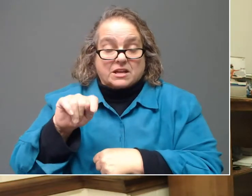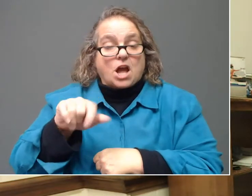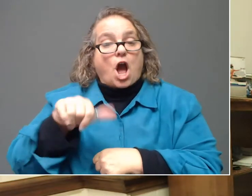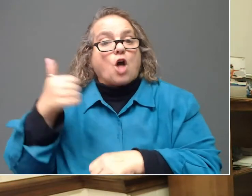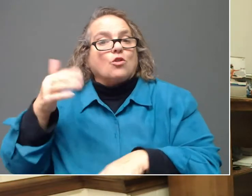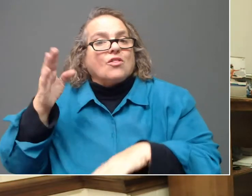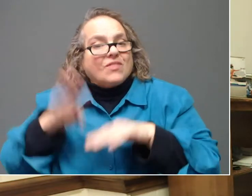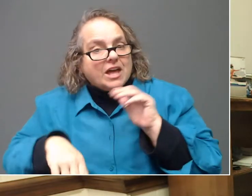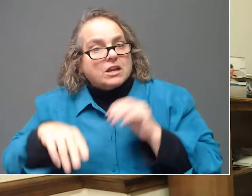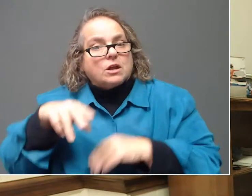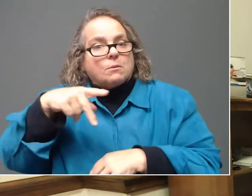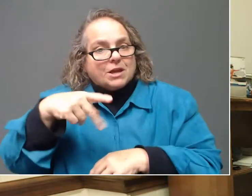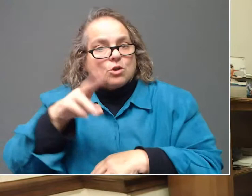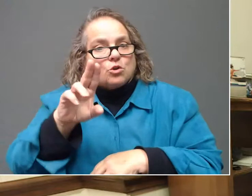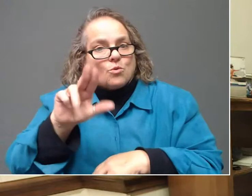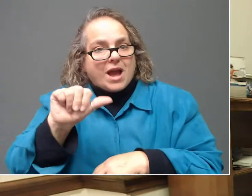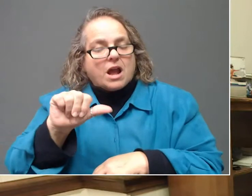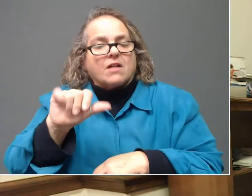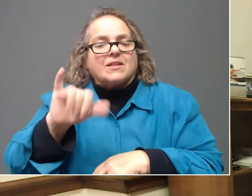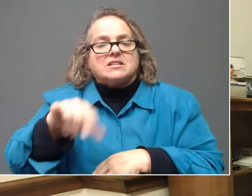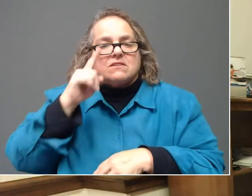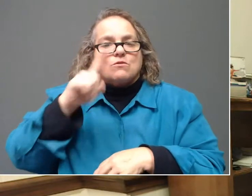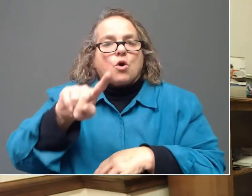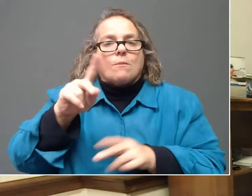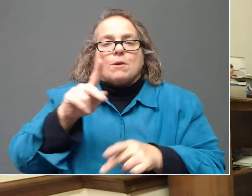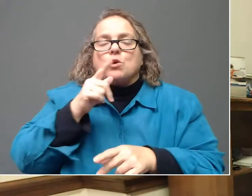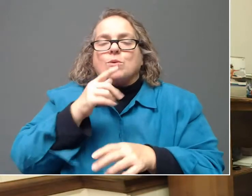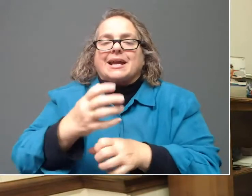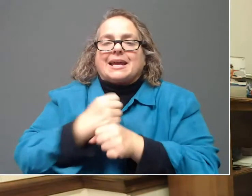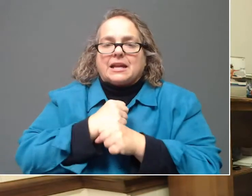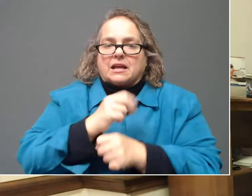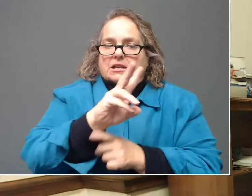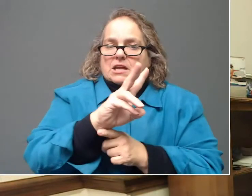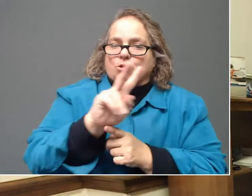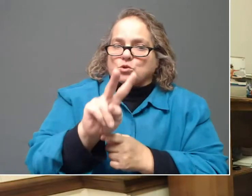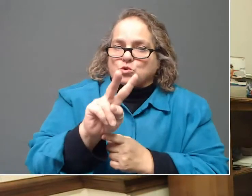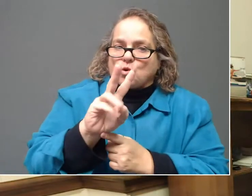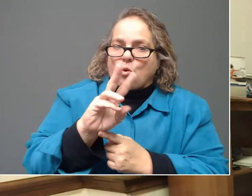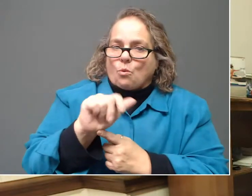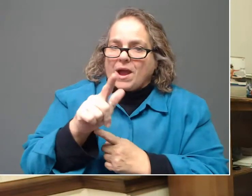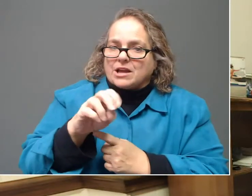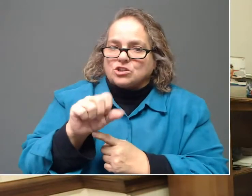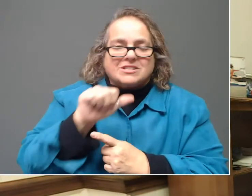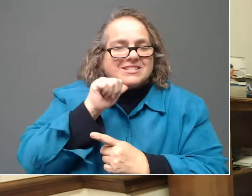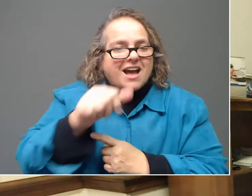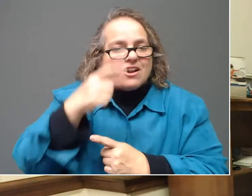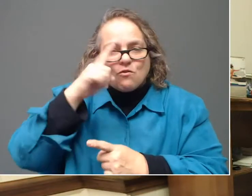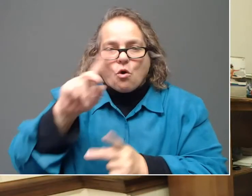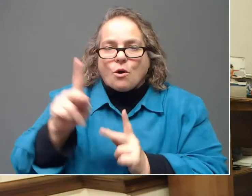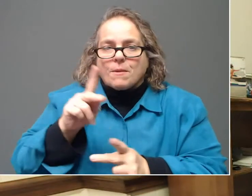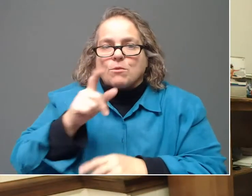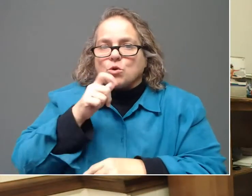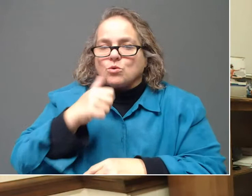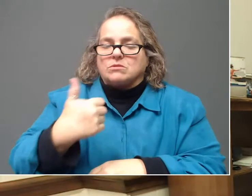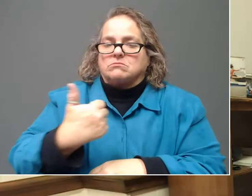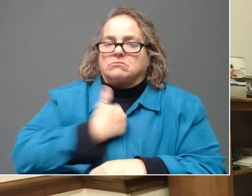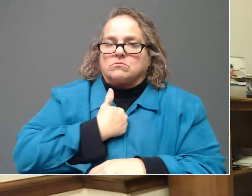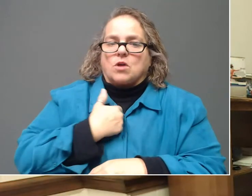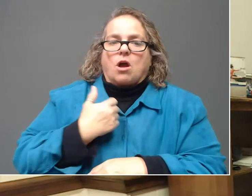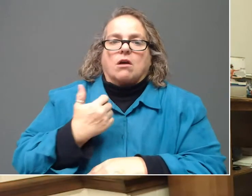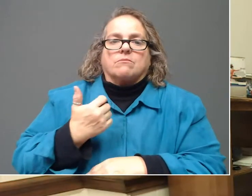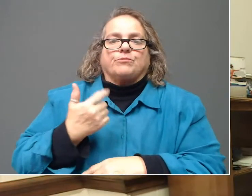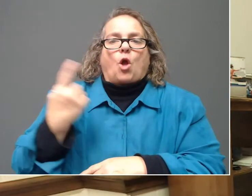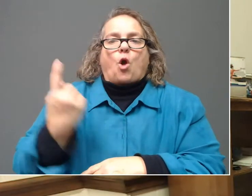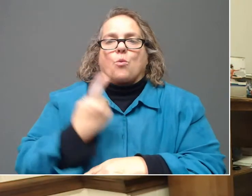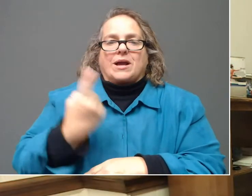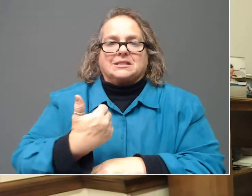for people who are getting W-2 wages. It's not for people who are customarily self-employed. And you're going to have to